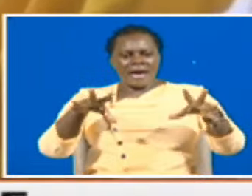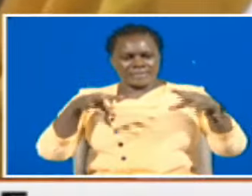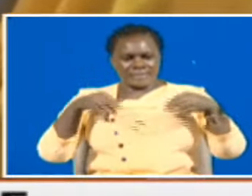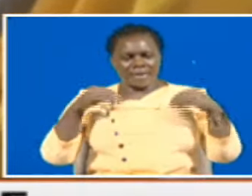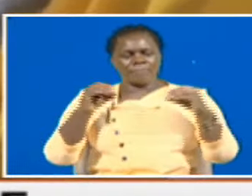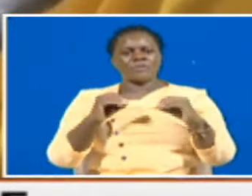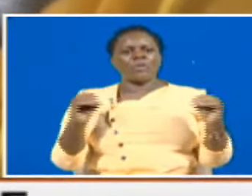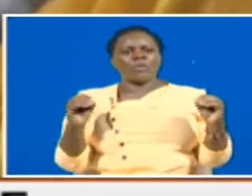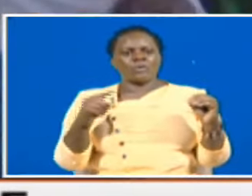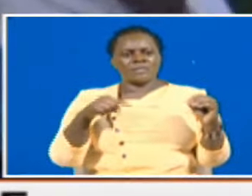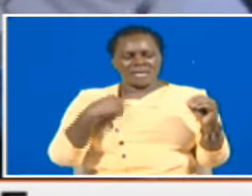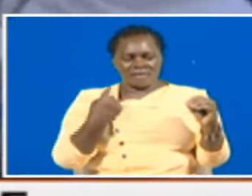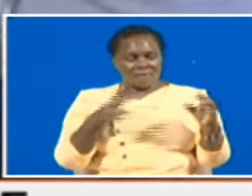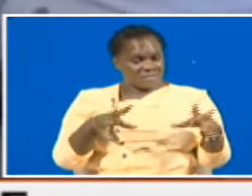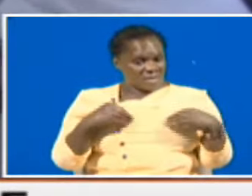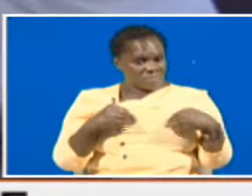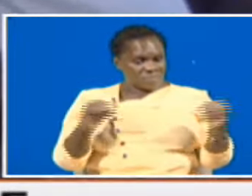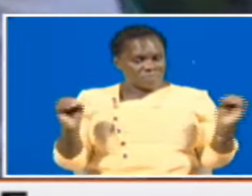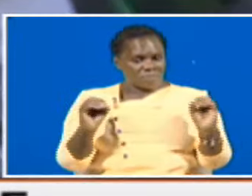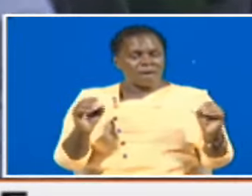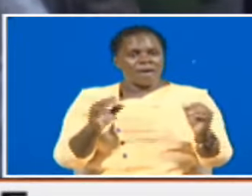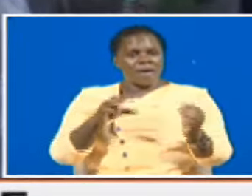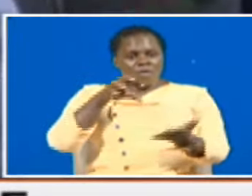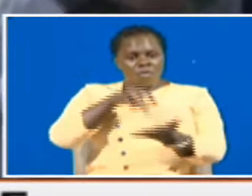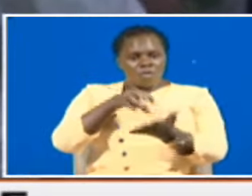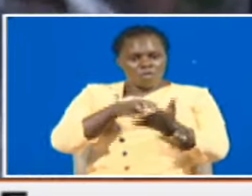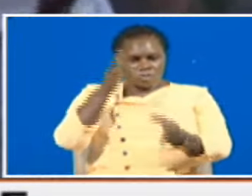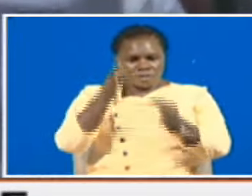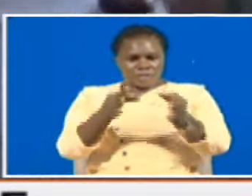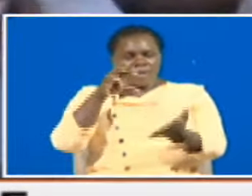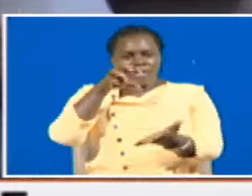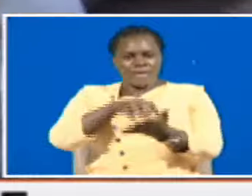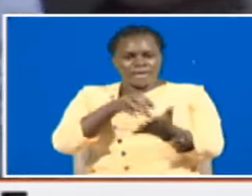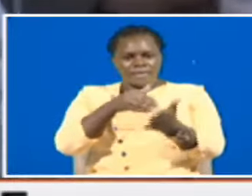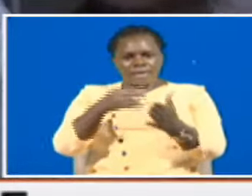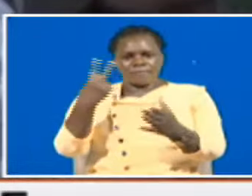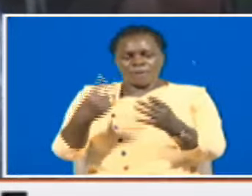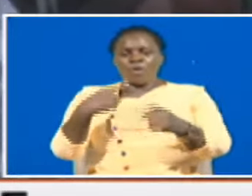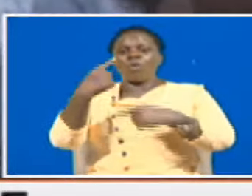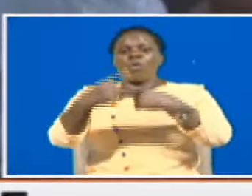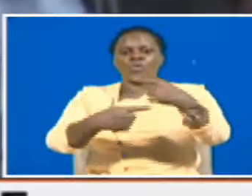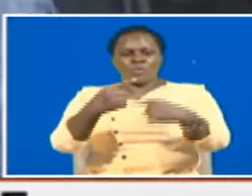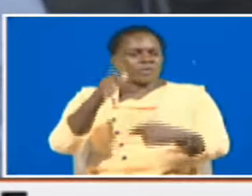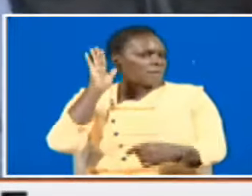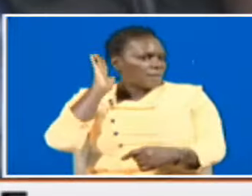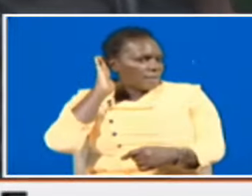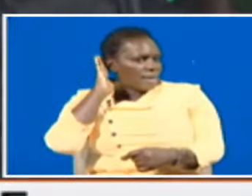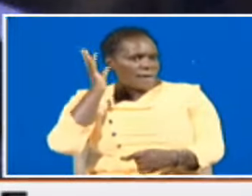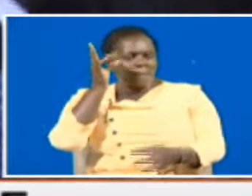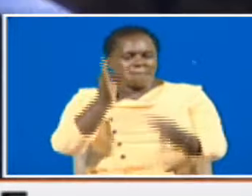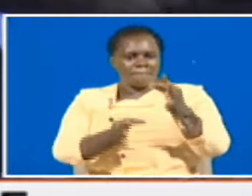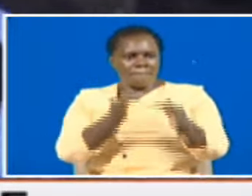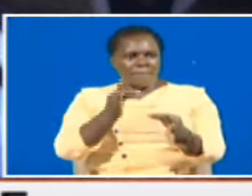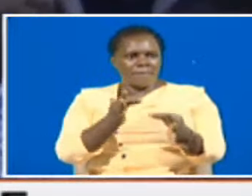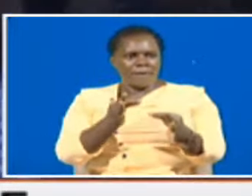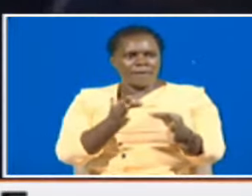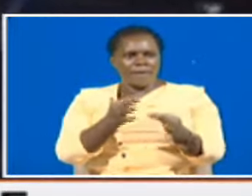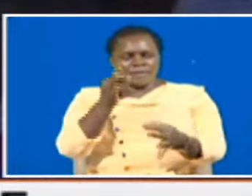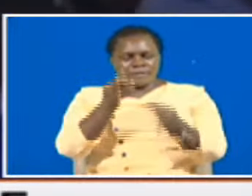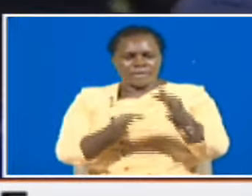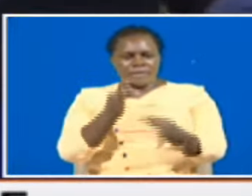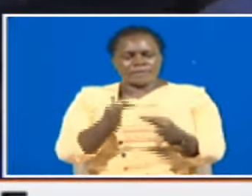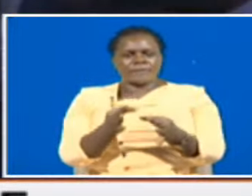Hatuuziwi uoga tukanunua. Following the court's ruling, the case against the two will proceed to be heard and determined by High Court judges